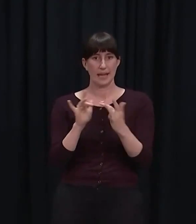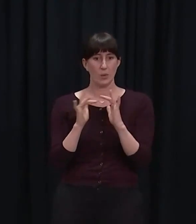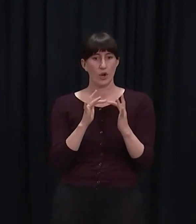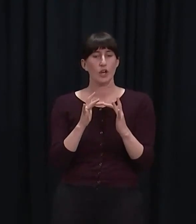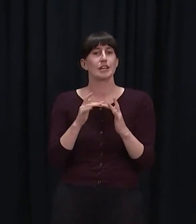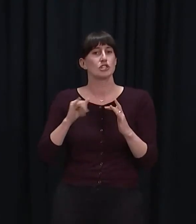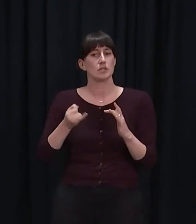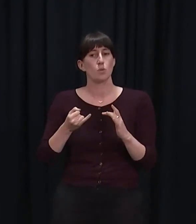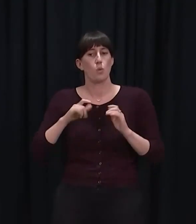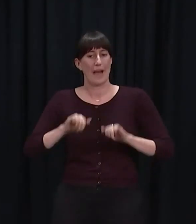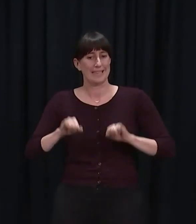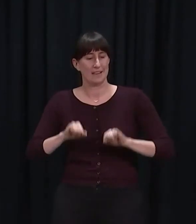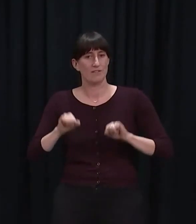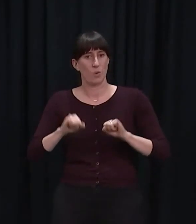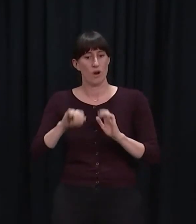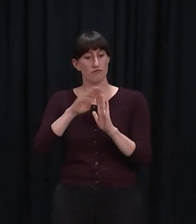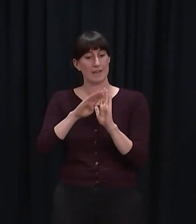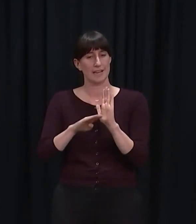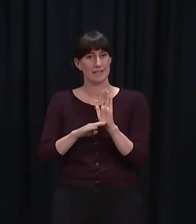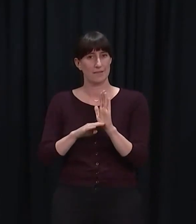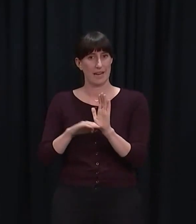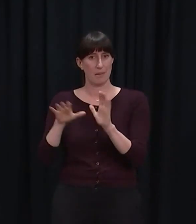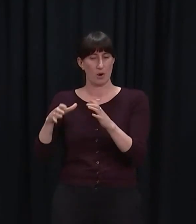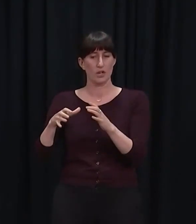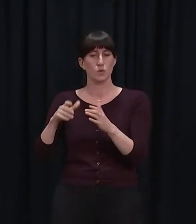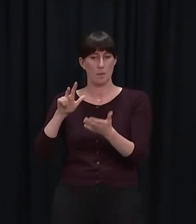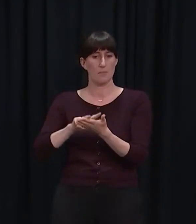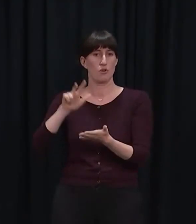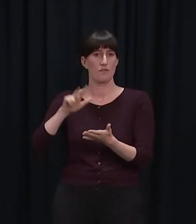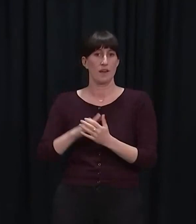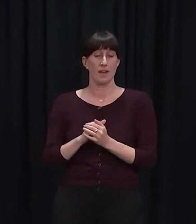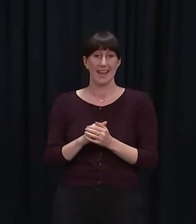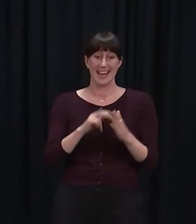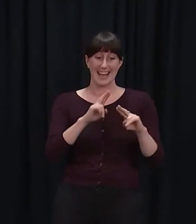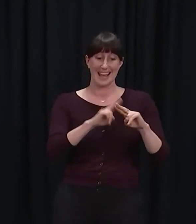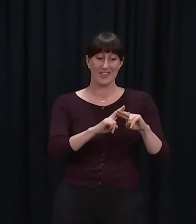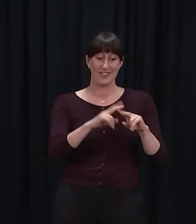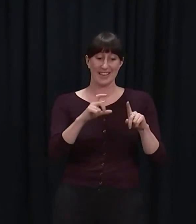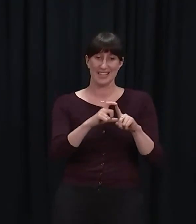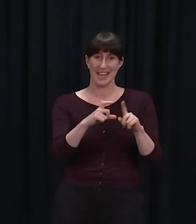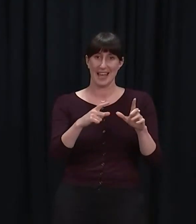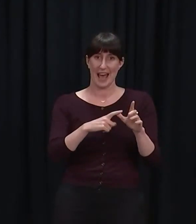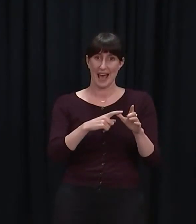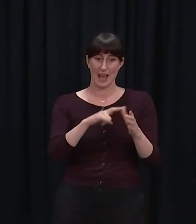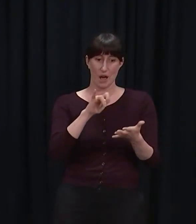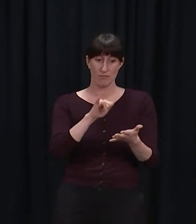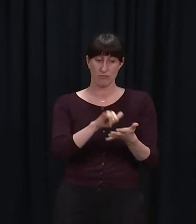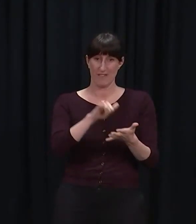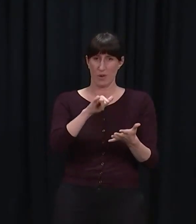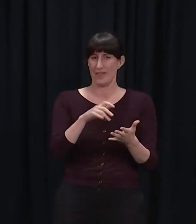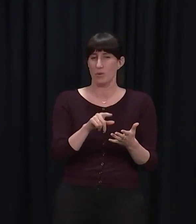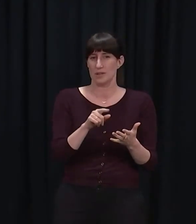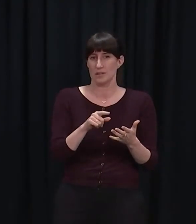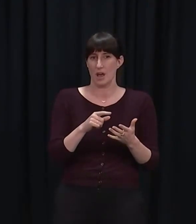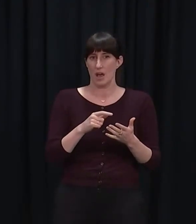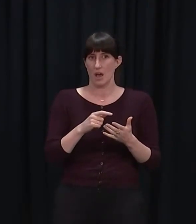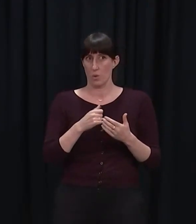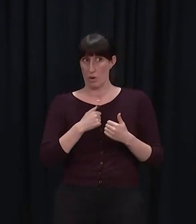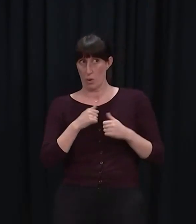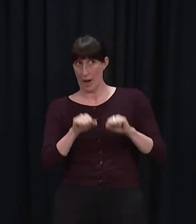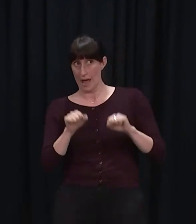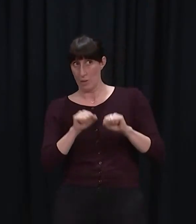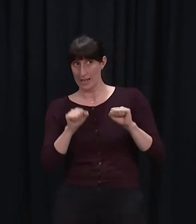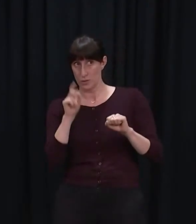to operationalise that quite quickly. I know that the FDA approval was the first hurdle for our own